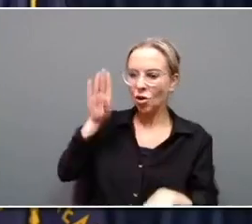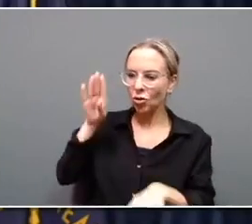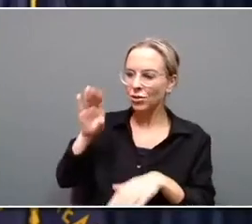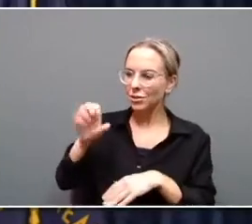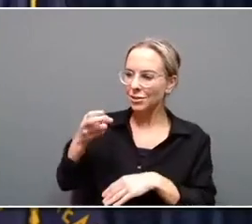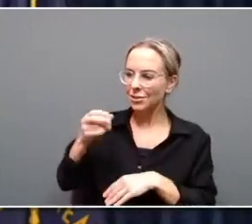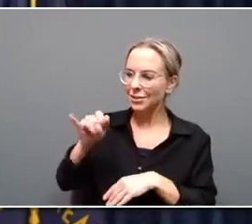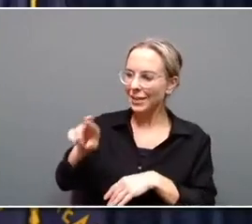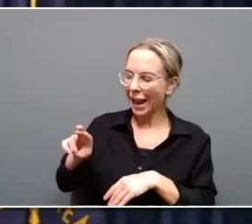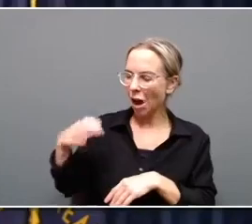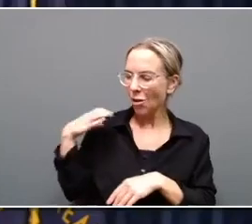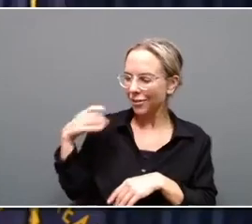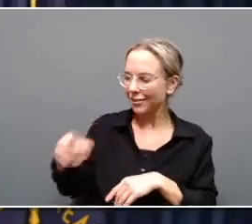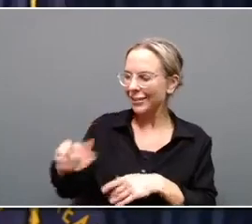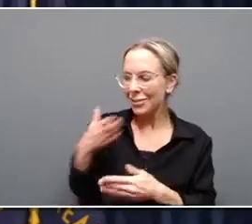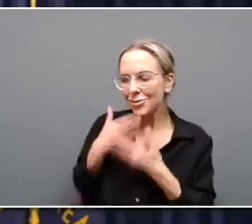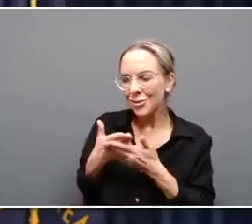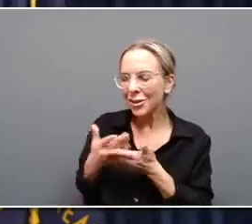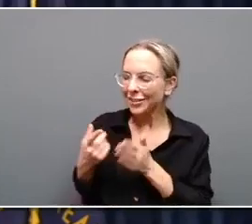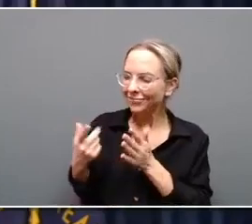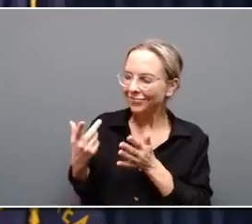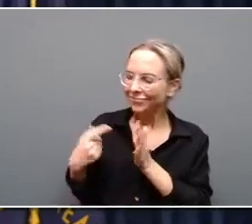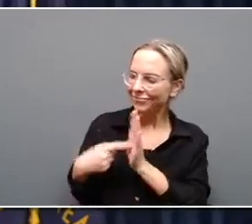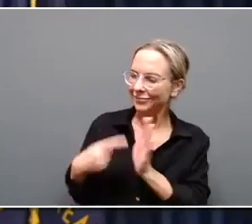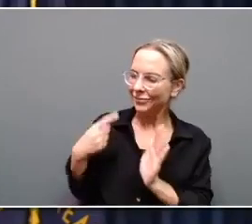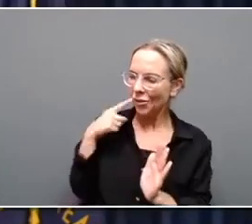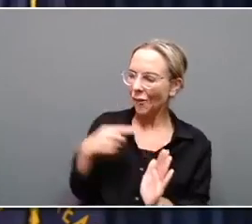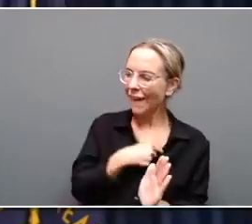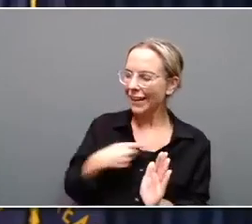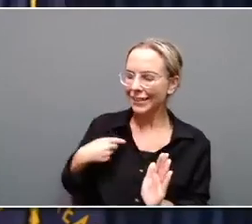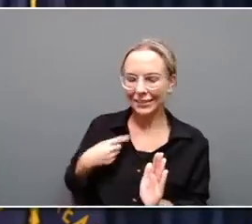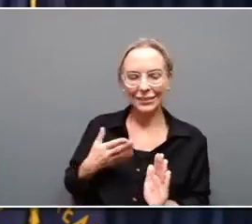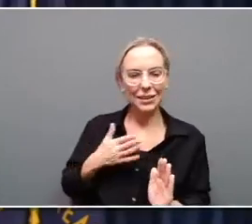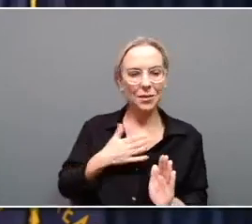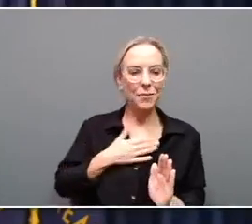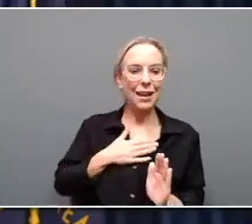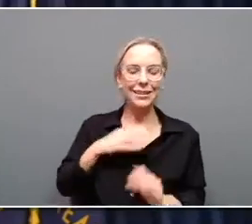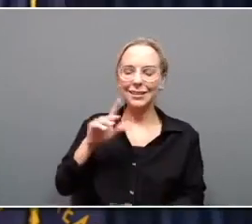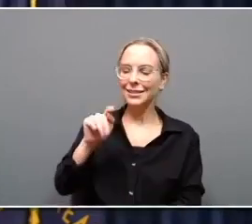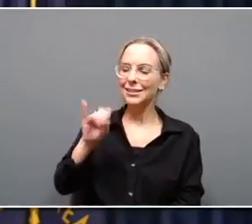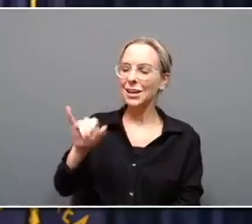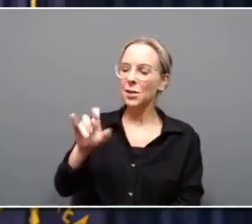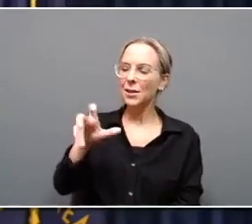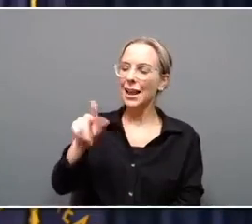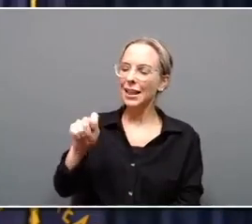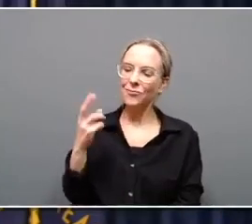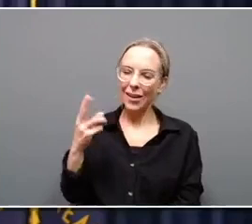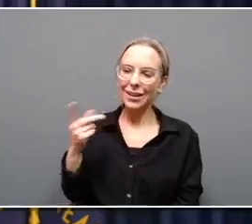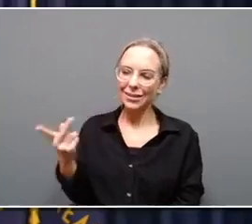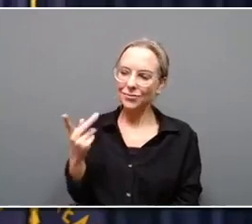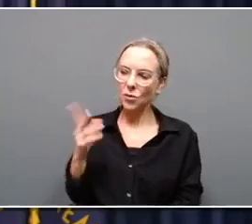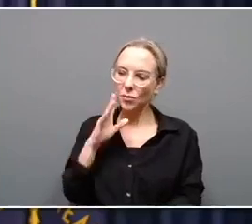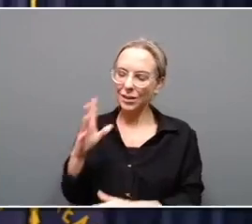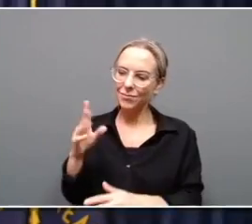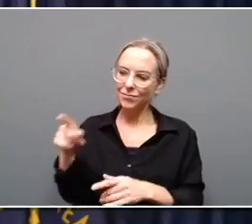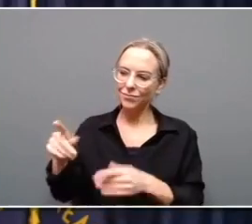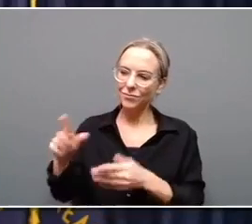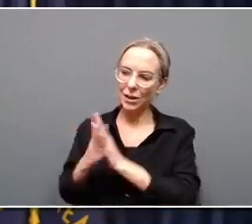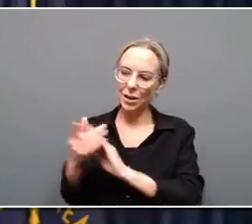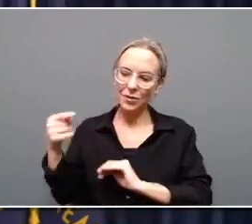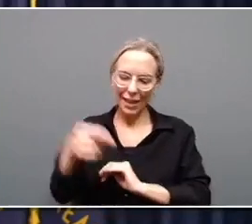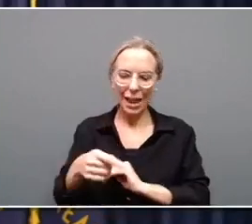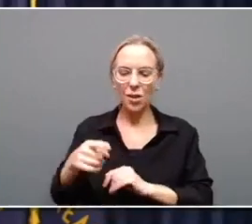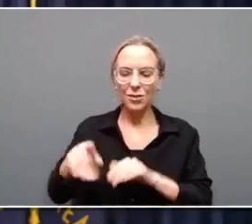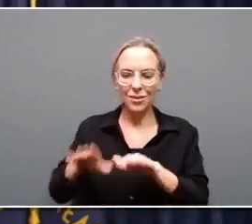us. And of course, my late friend Tommy Elliott's going to be our honorary inaugural chair who